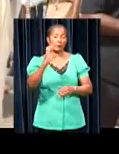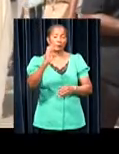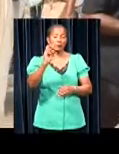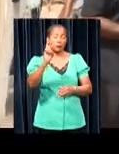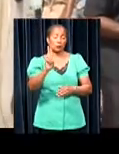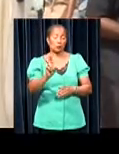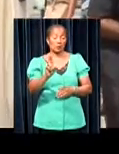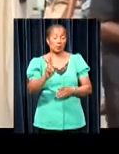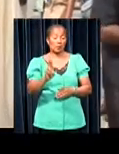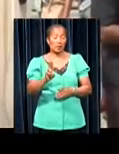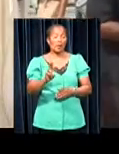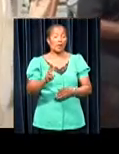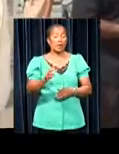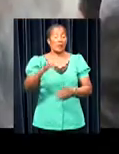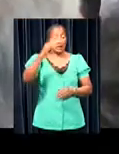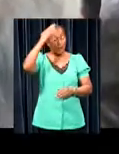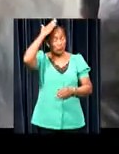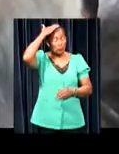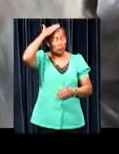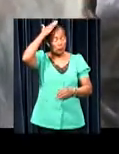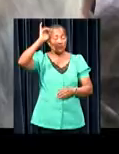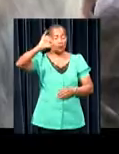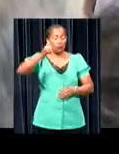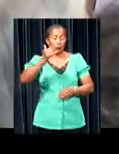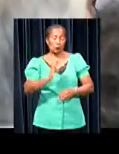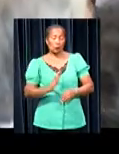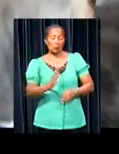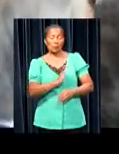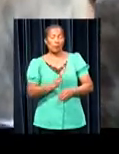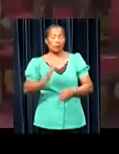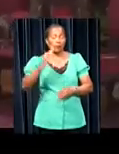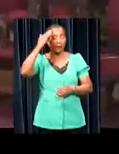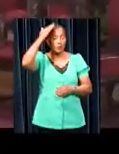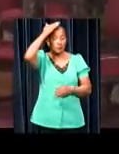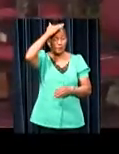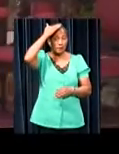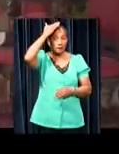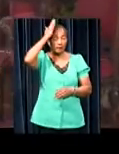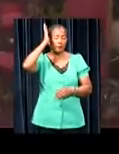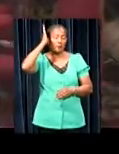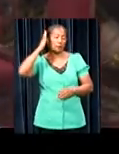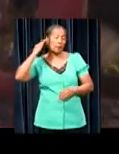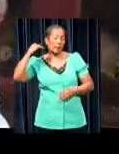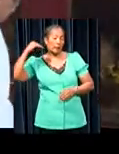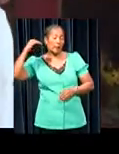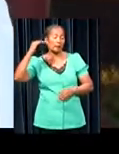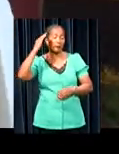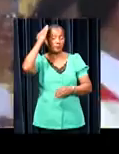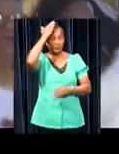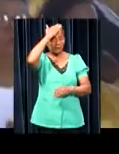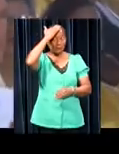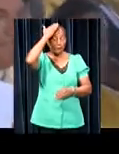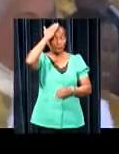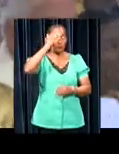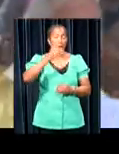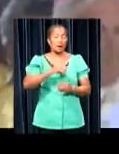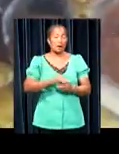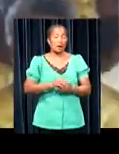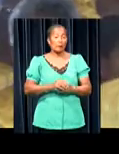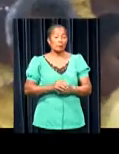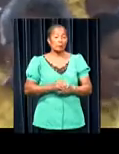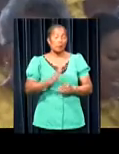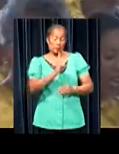head consecrator, Monsignor Wilhelmus de Becker, took the oath of Monsignor Chuni. The